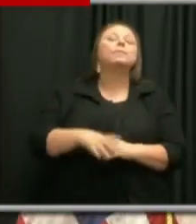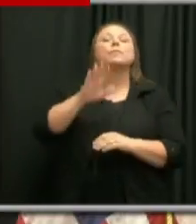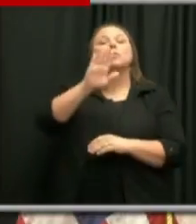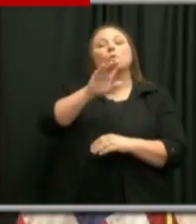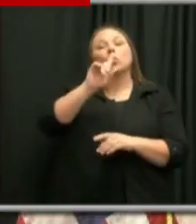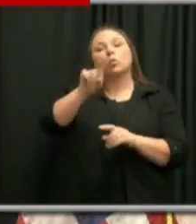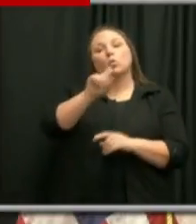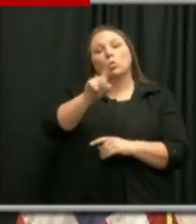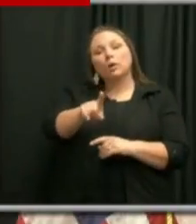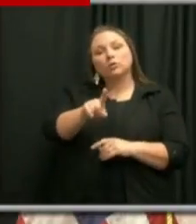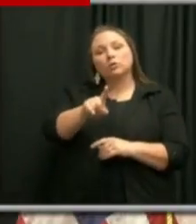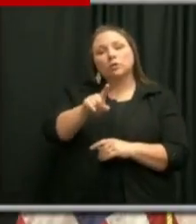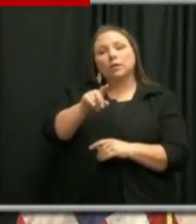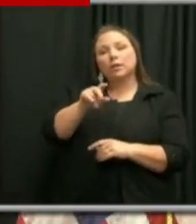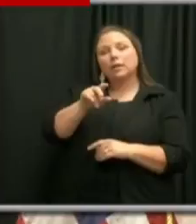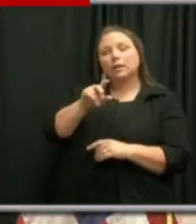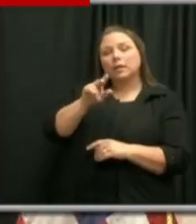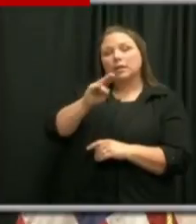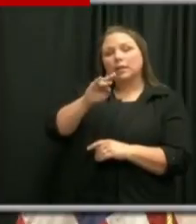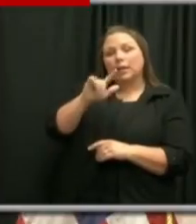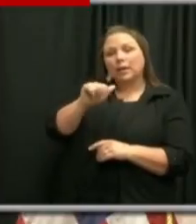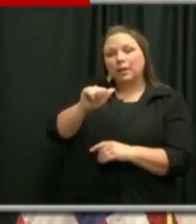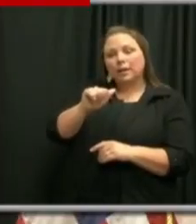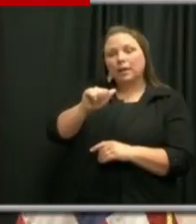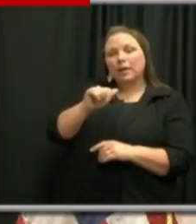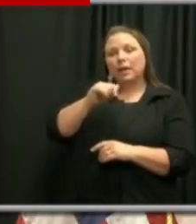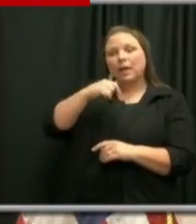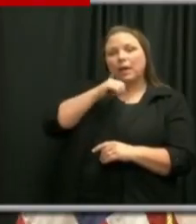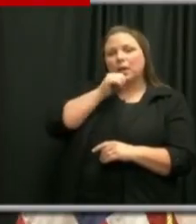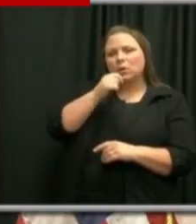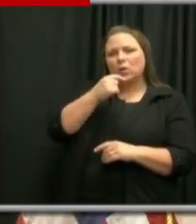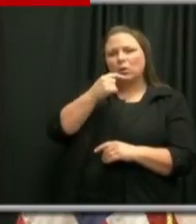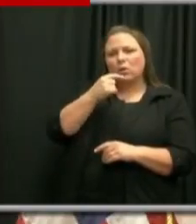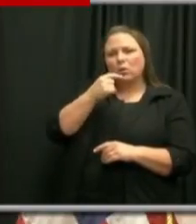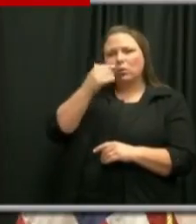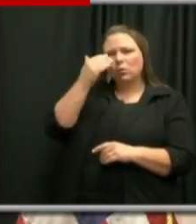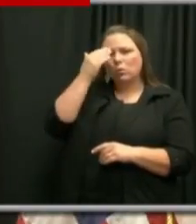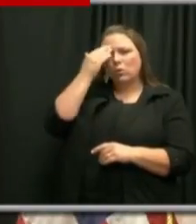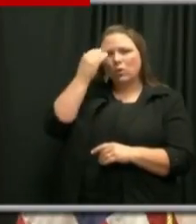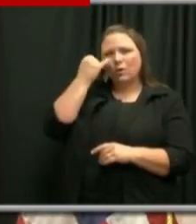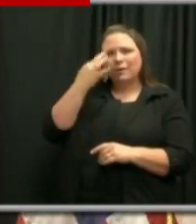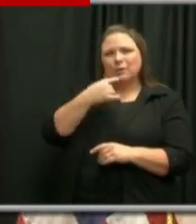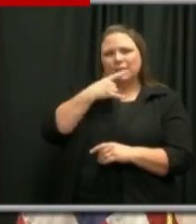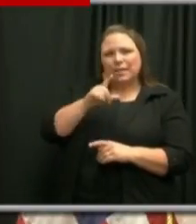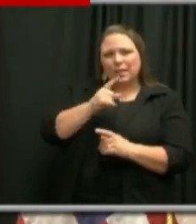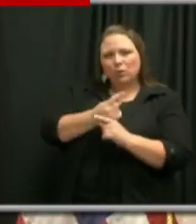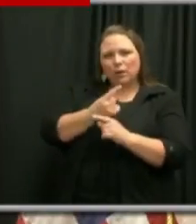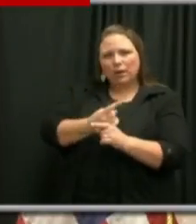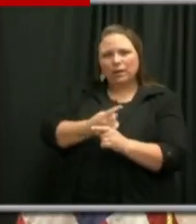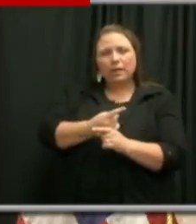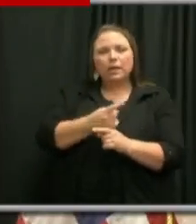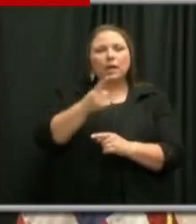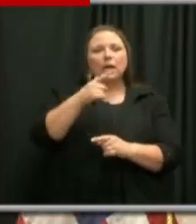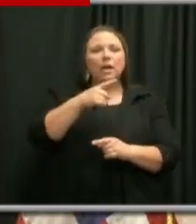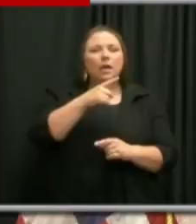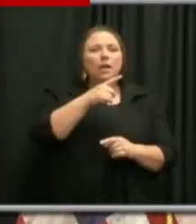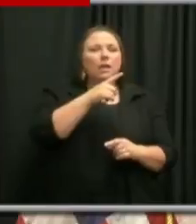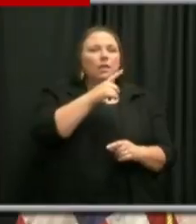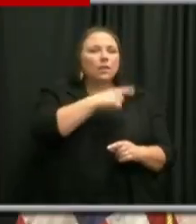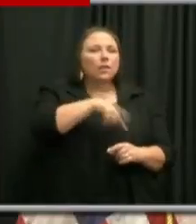question, Nayeli, I don't believe you stated that correctly. These people were never